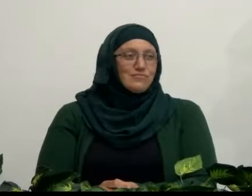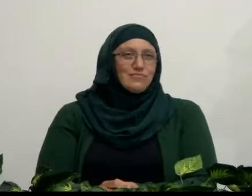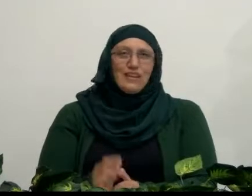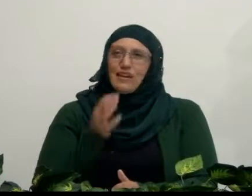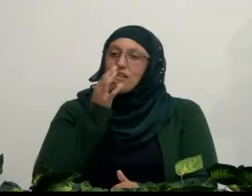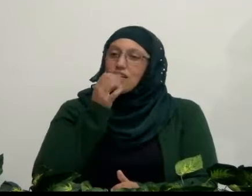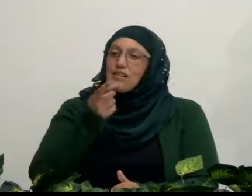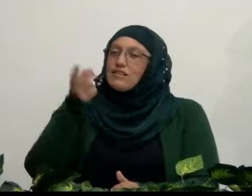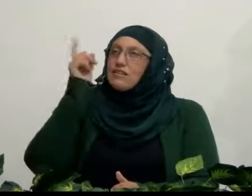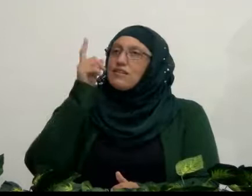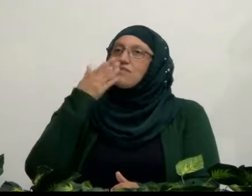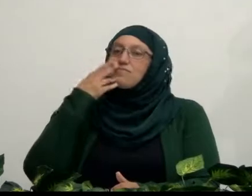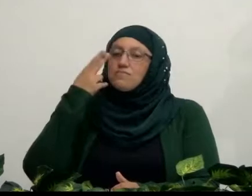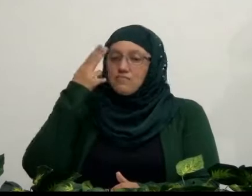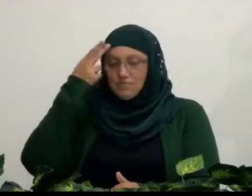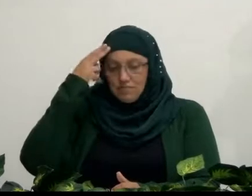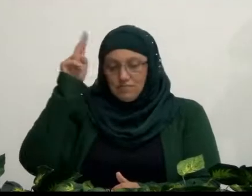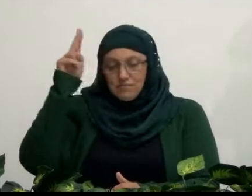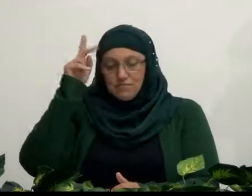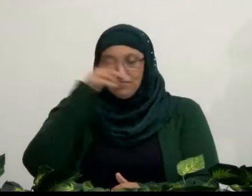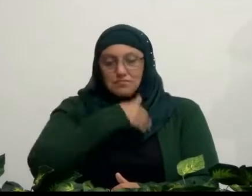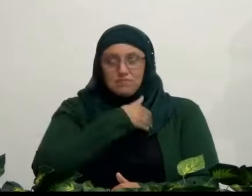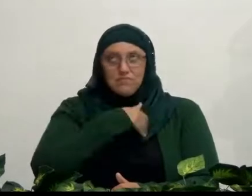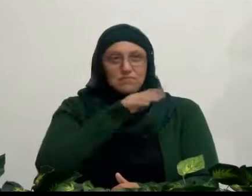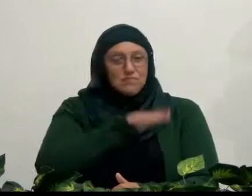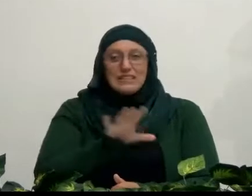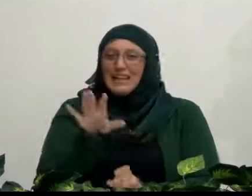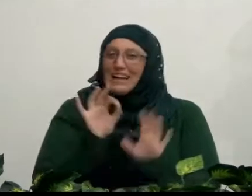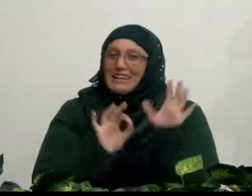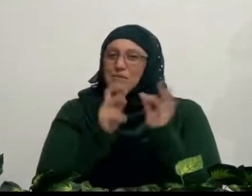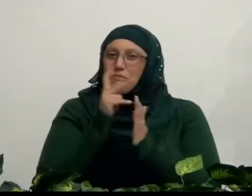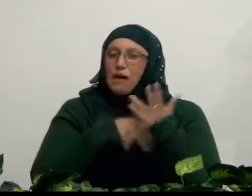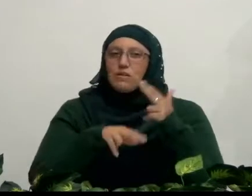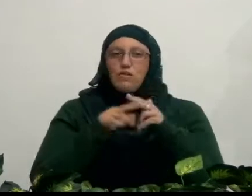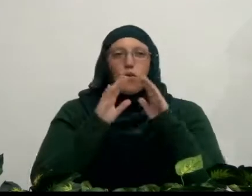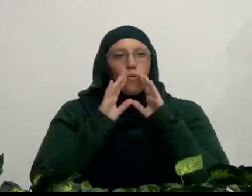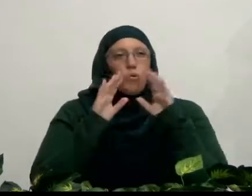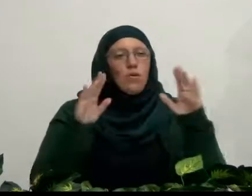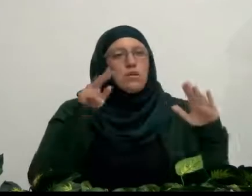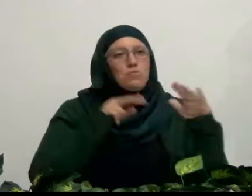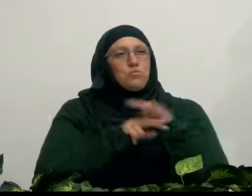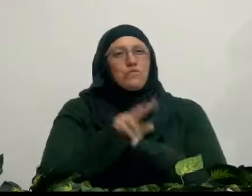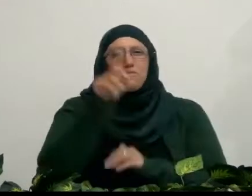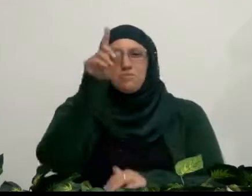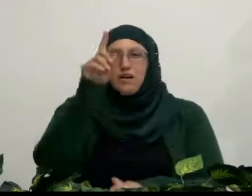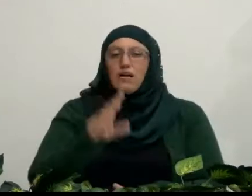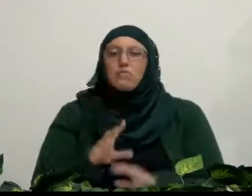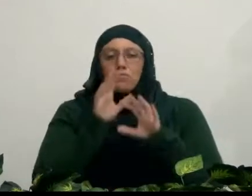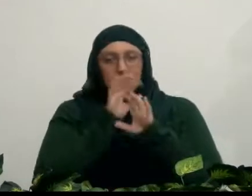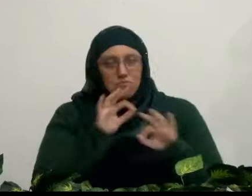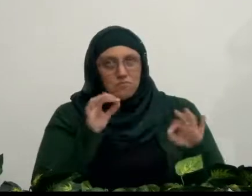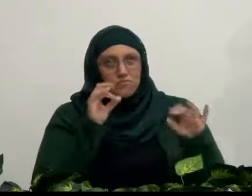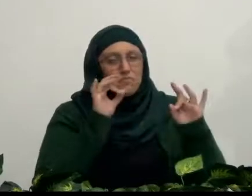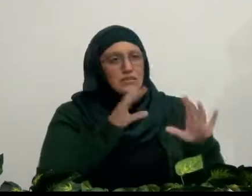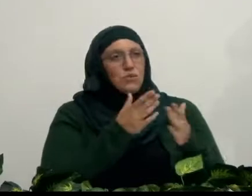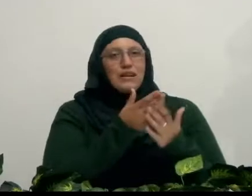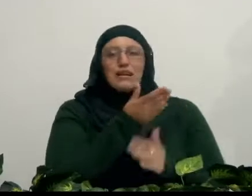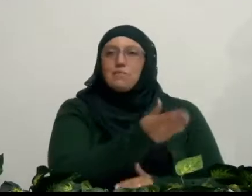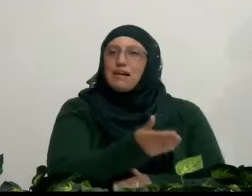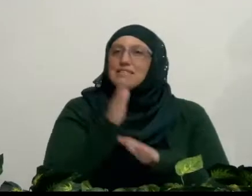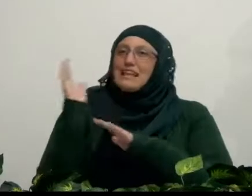Bismillahir Rahmanir Rahim. Selected parts from the sermon of the Holy Prophet of Islam, sallallahu alaihi wa alihi wa sallam, delivered on